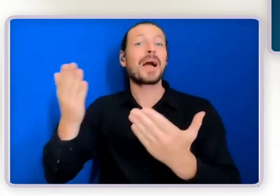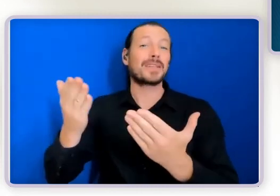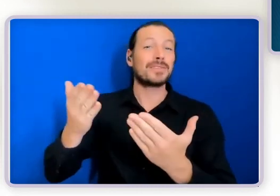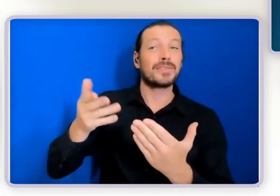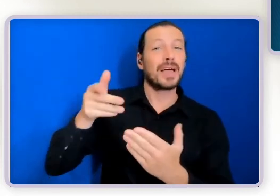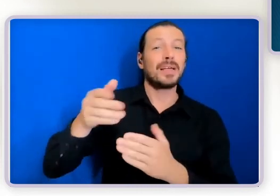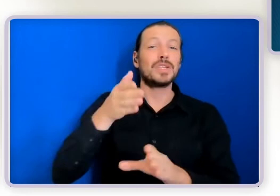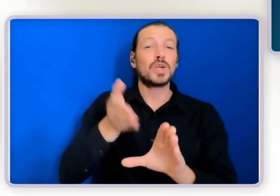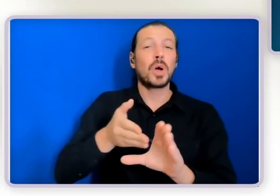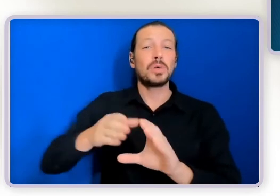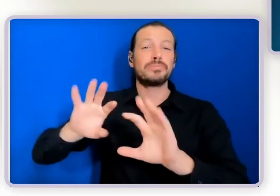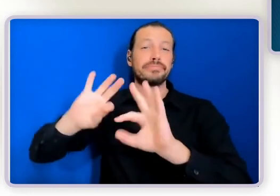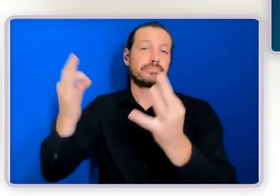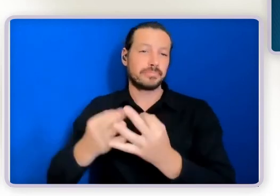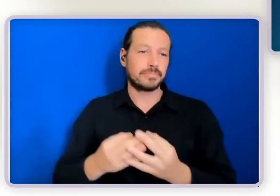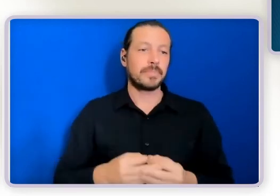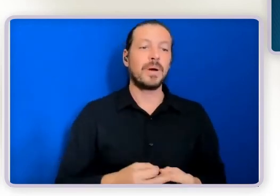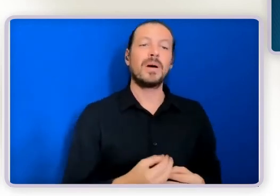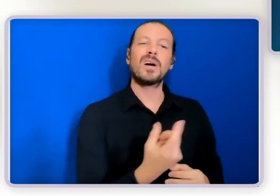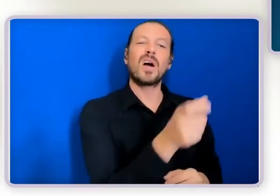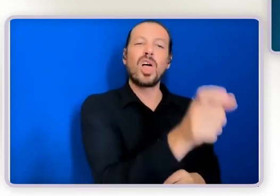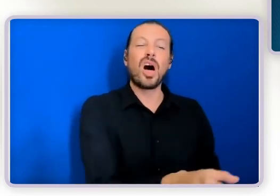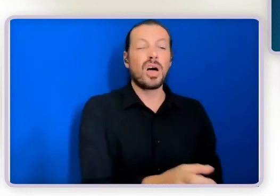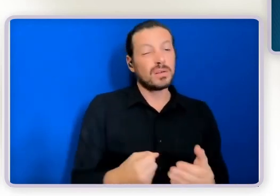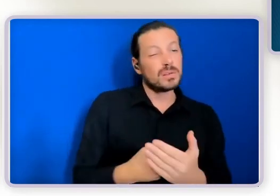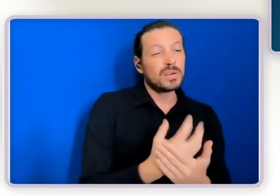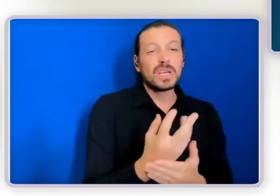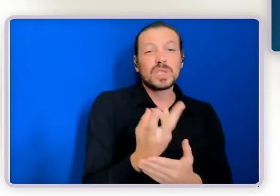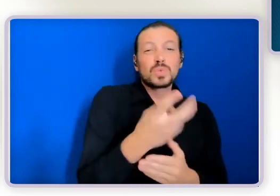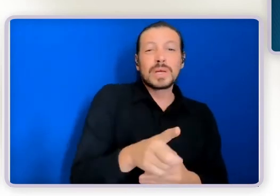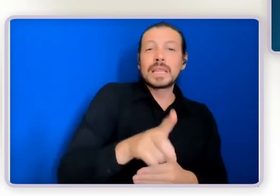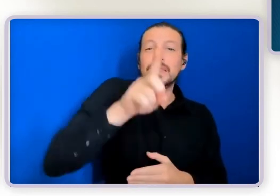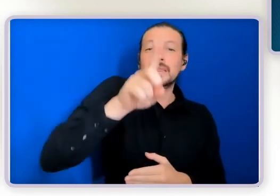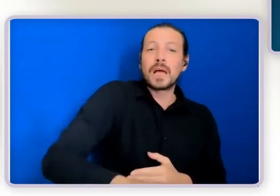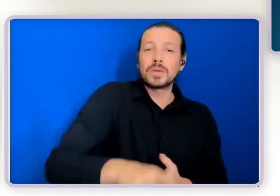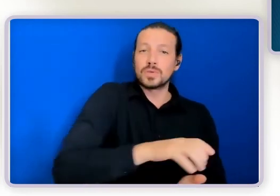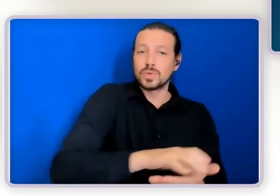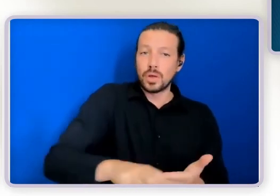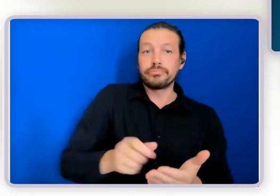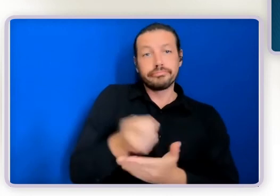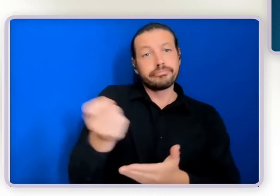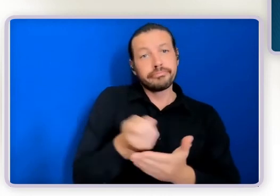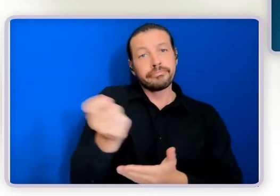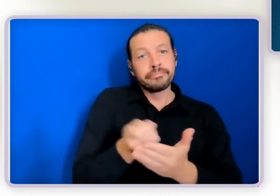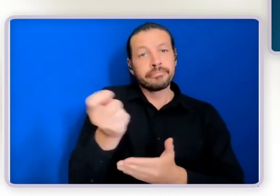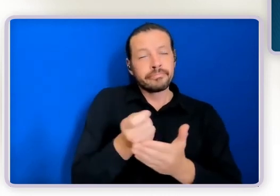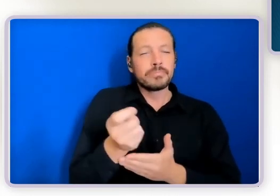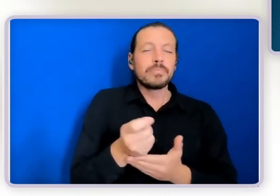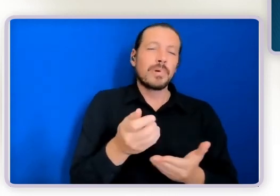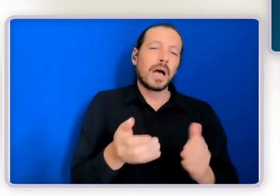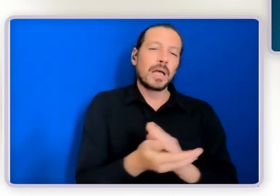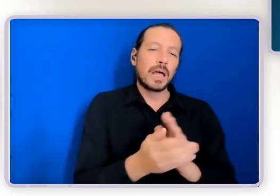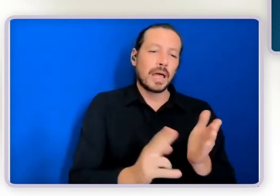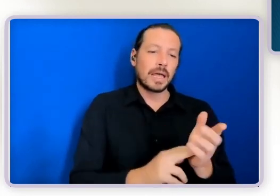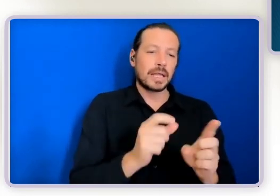One of my clients spent $20,000 through the NDIS on this person who, after 4 months, came up with a